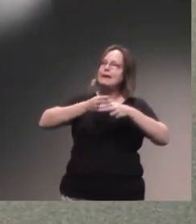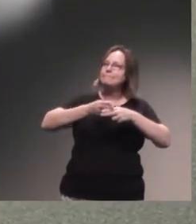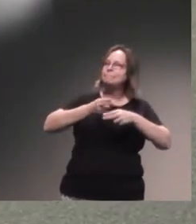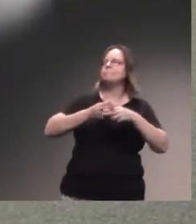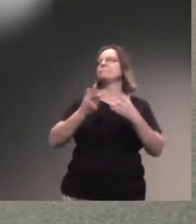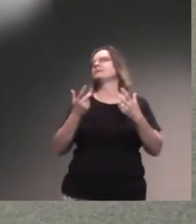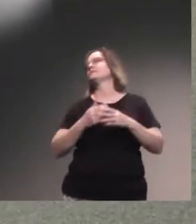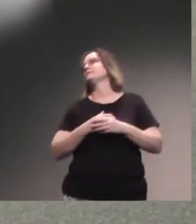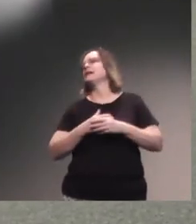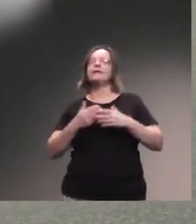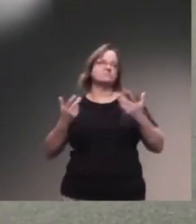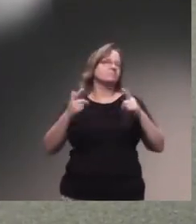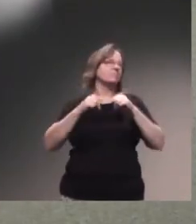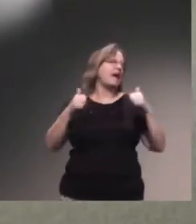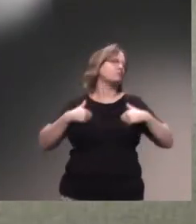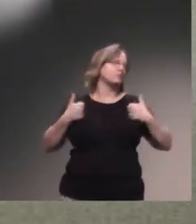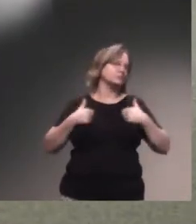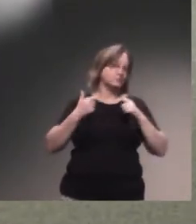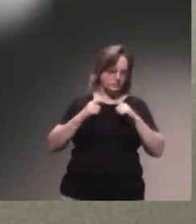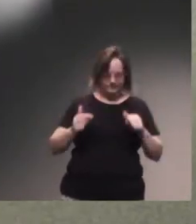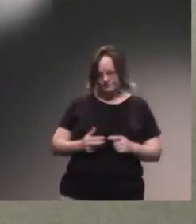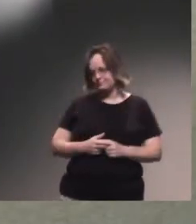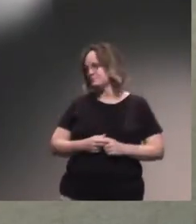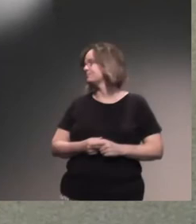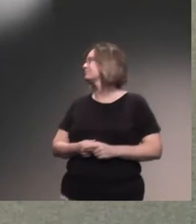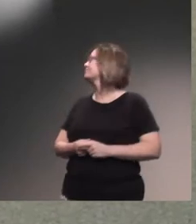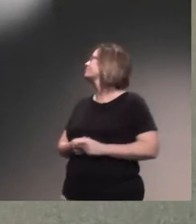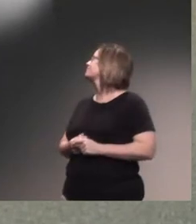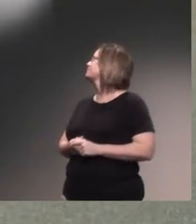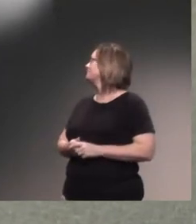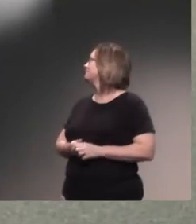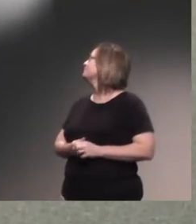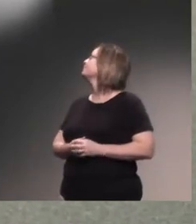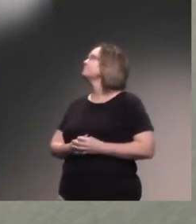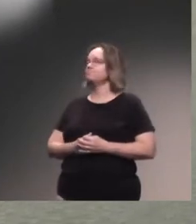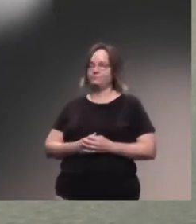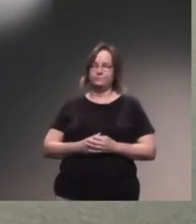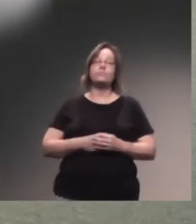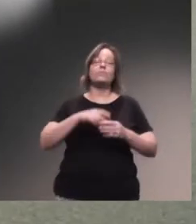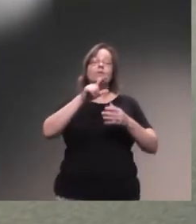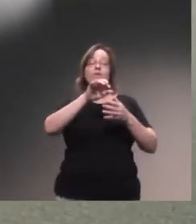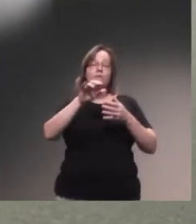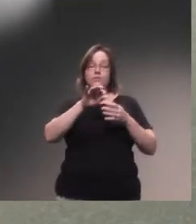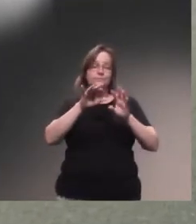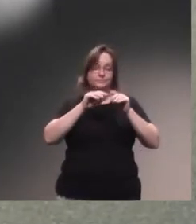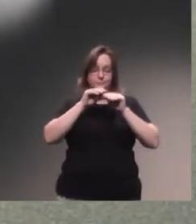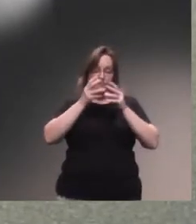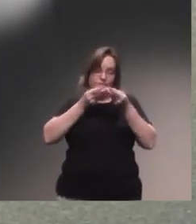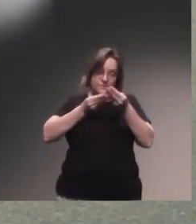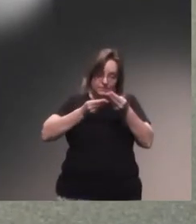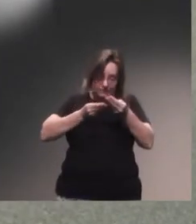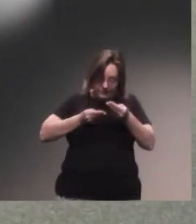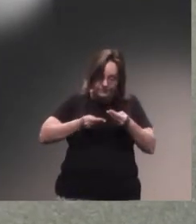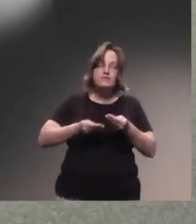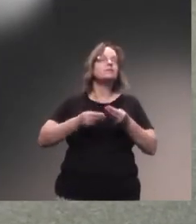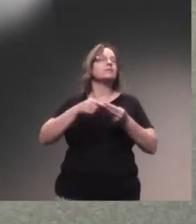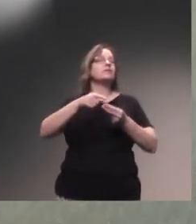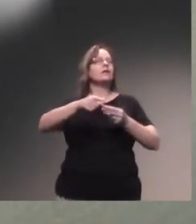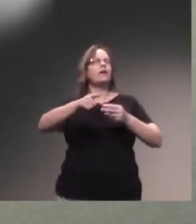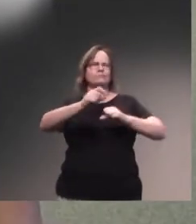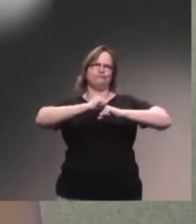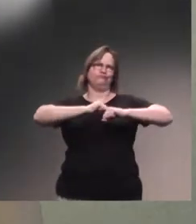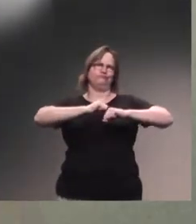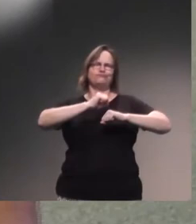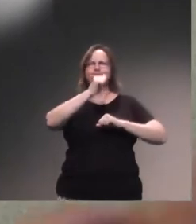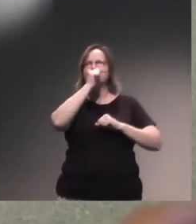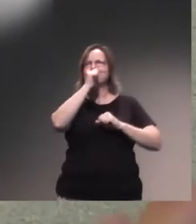of course, and address. All of this information is held on the secure server, so it's all